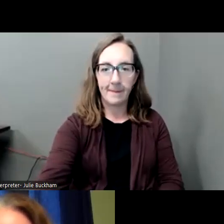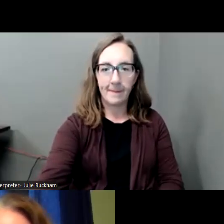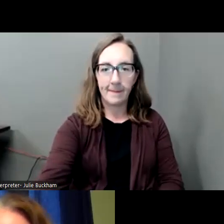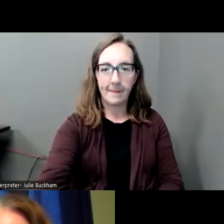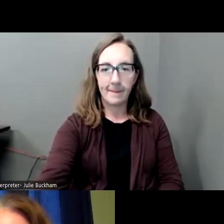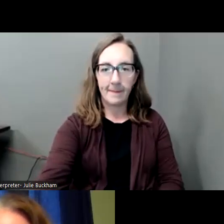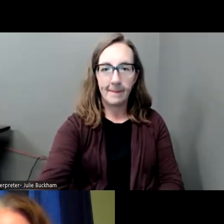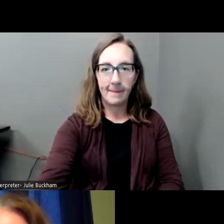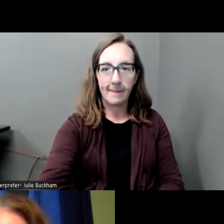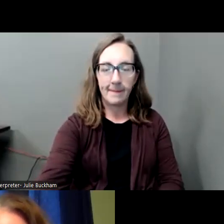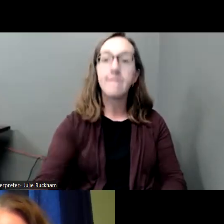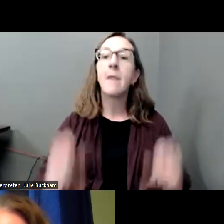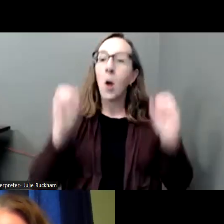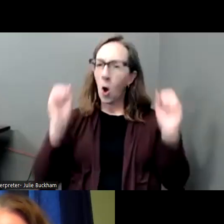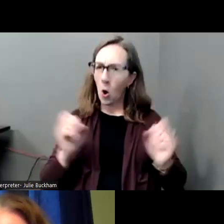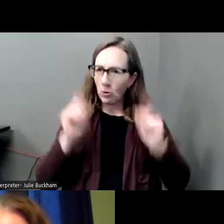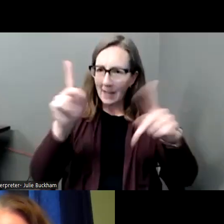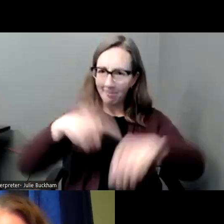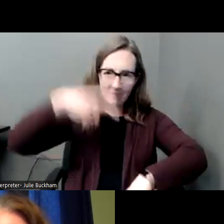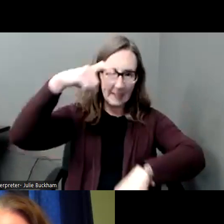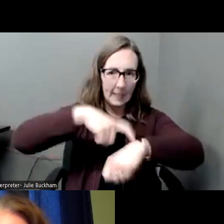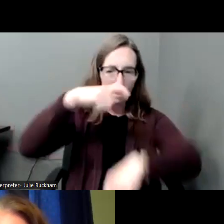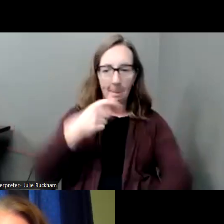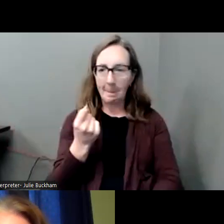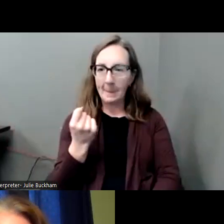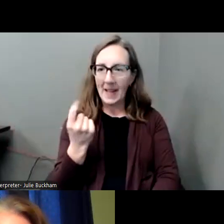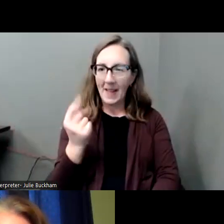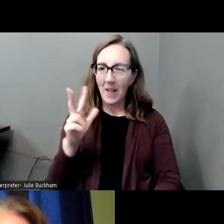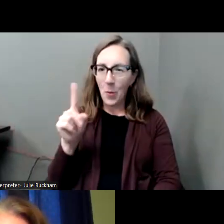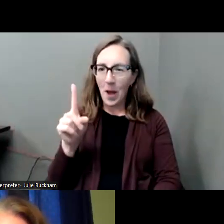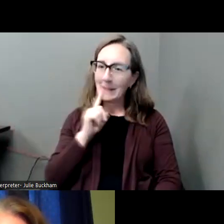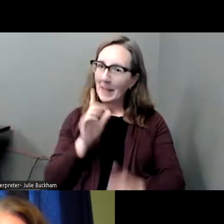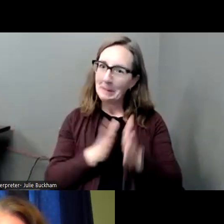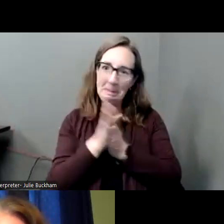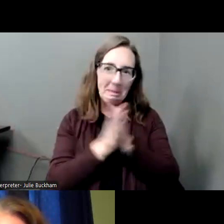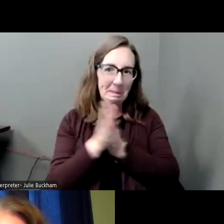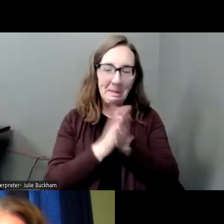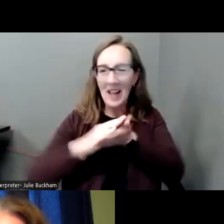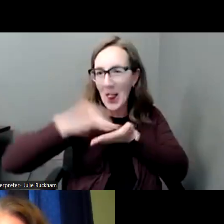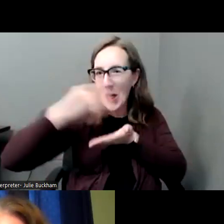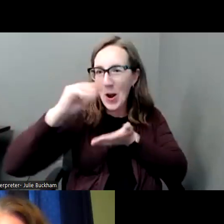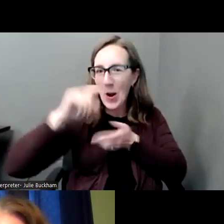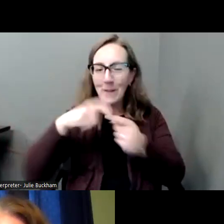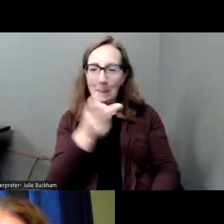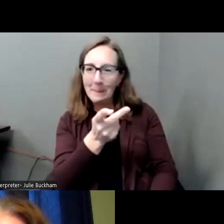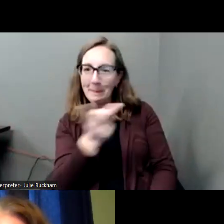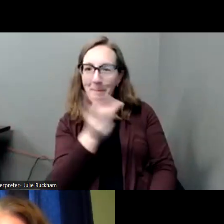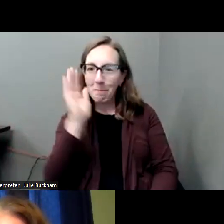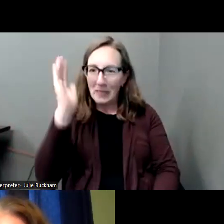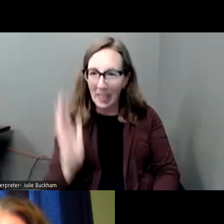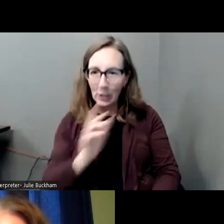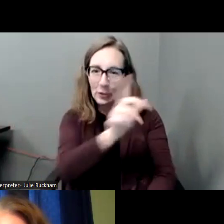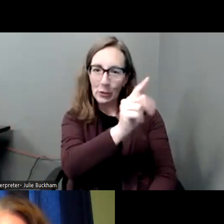All right, it is 11:31 and I cannot wait to learn from Tony and Peggy. So we're going to go ahead and get